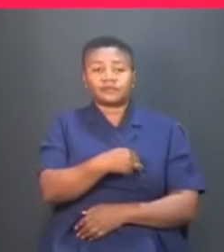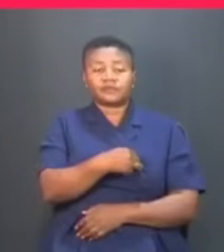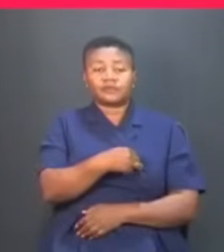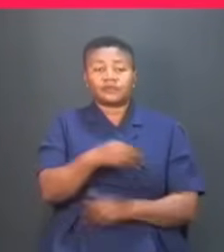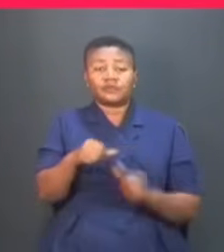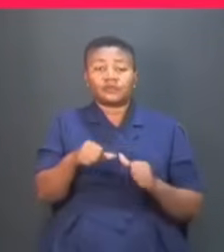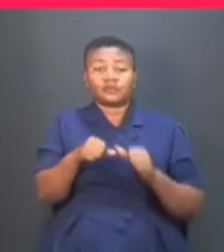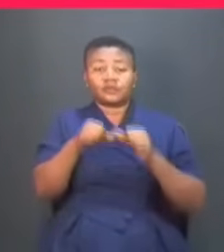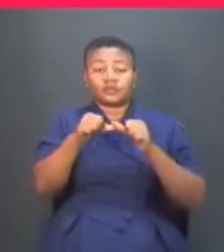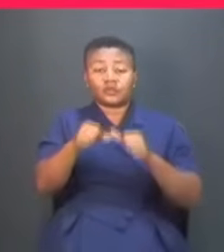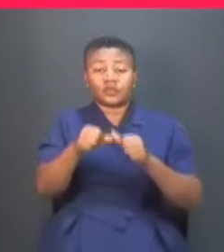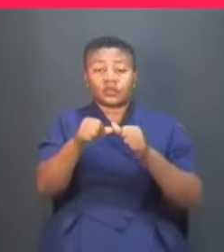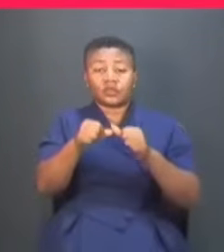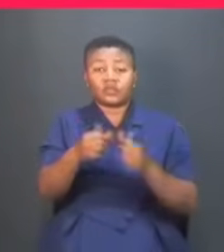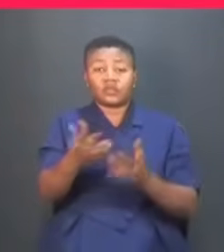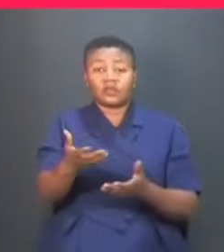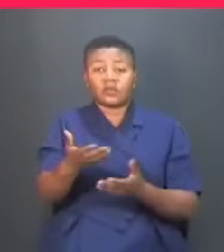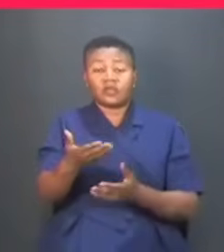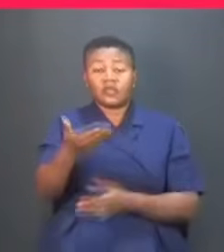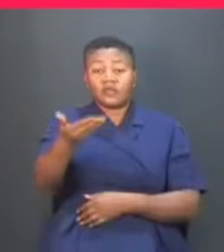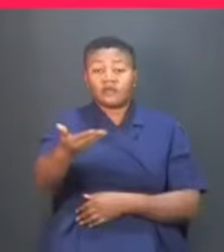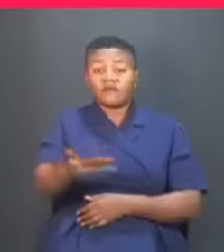proceed to invite,